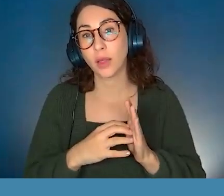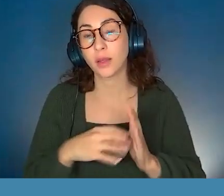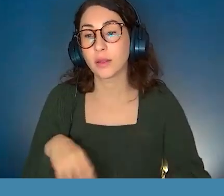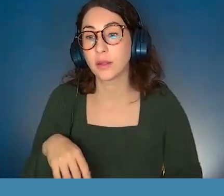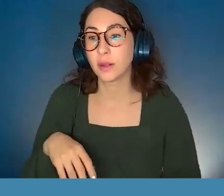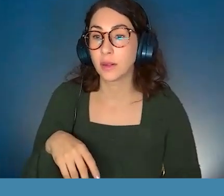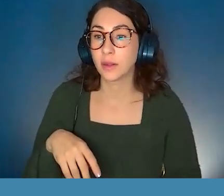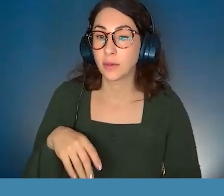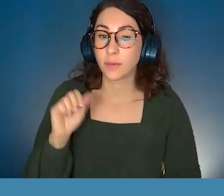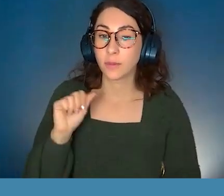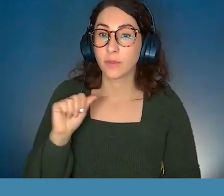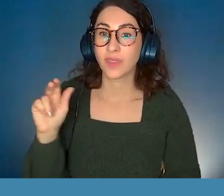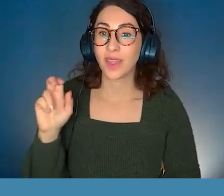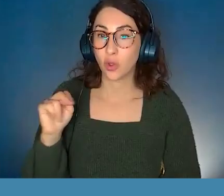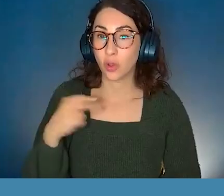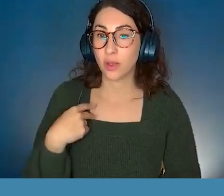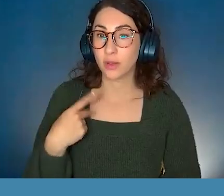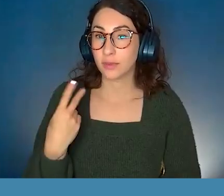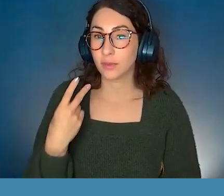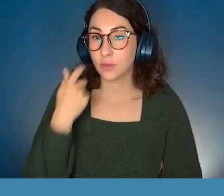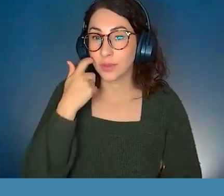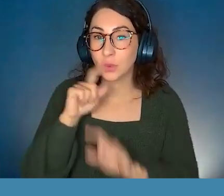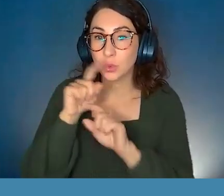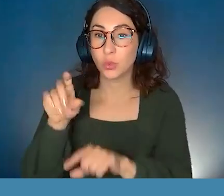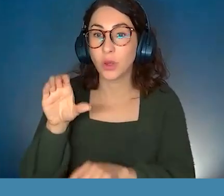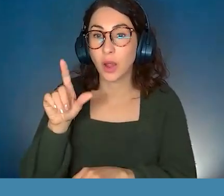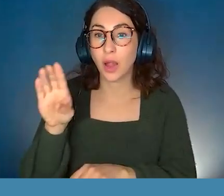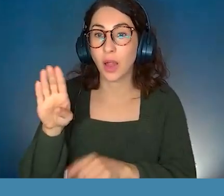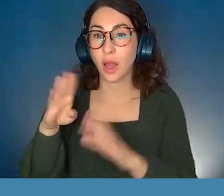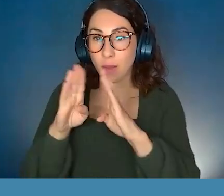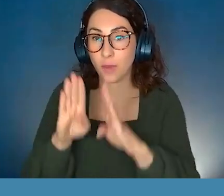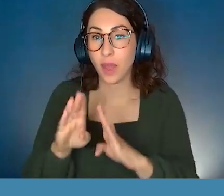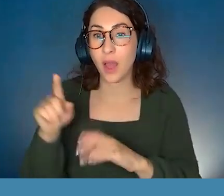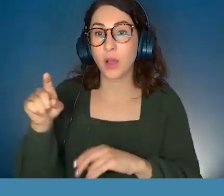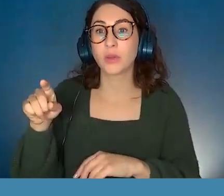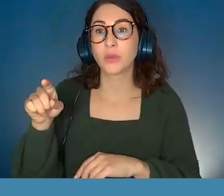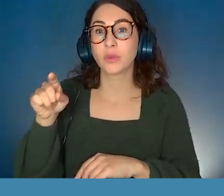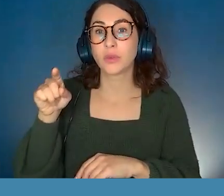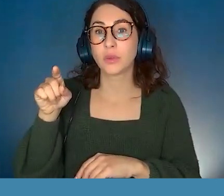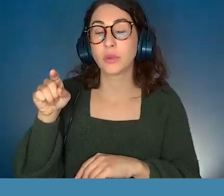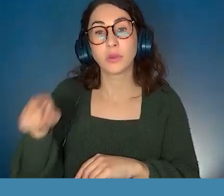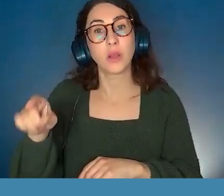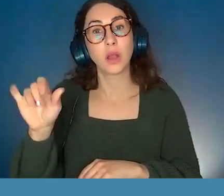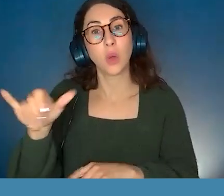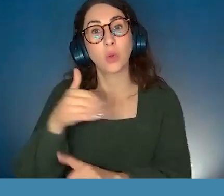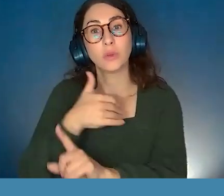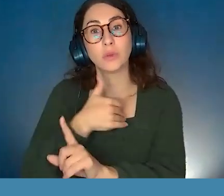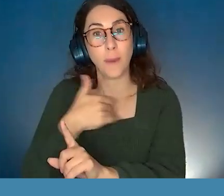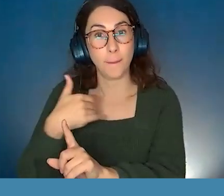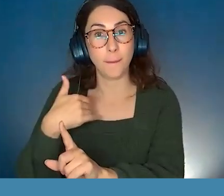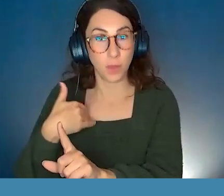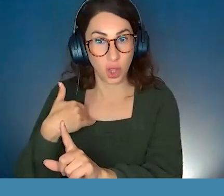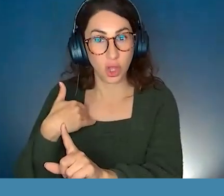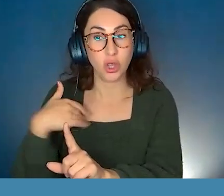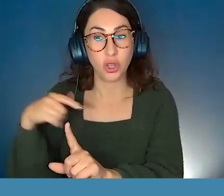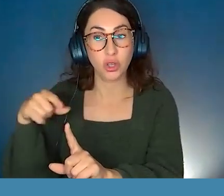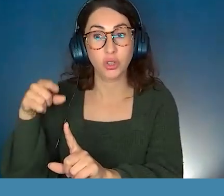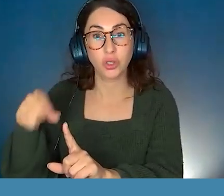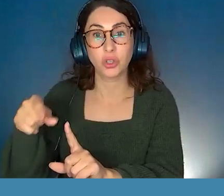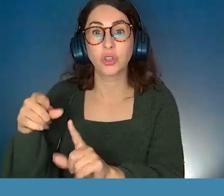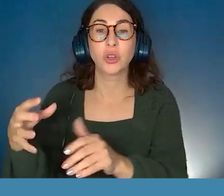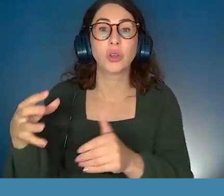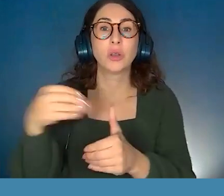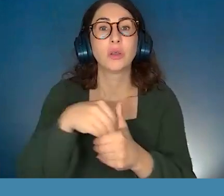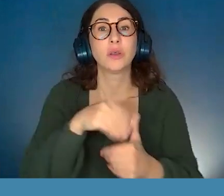recently went to a clubhouse where they're actually incorporating clubhouse members, mental health clubhouse members, into